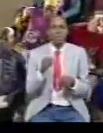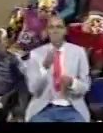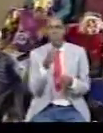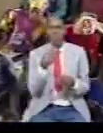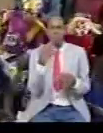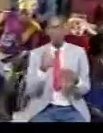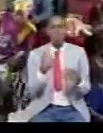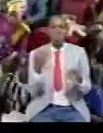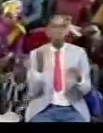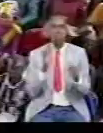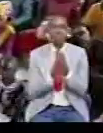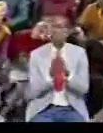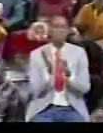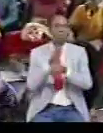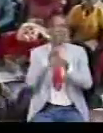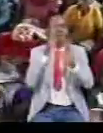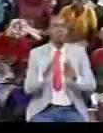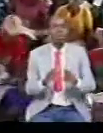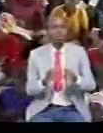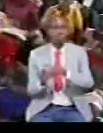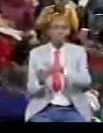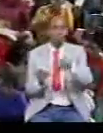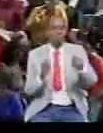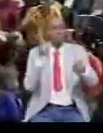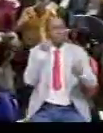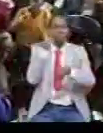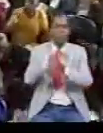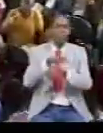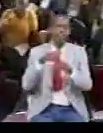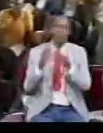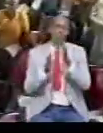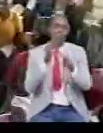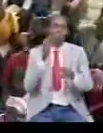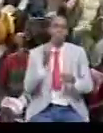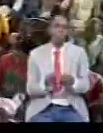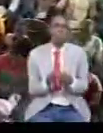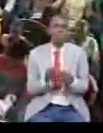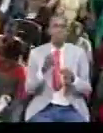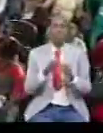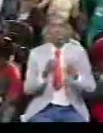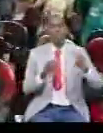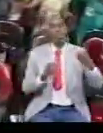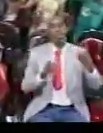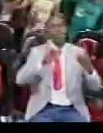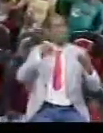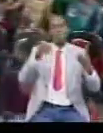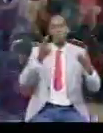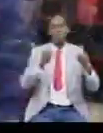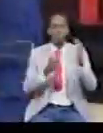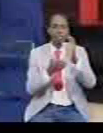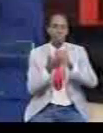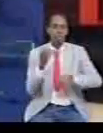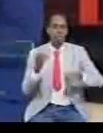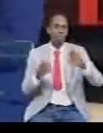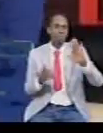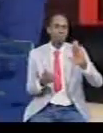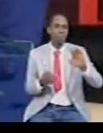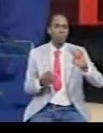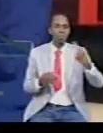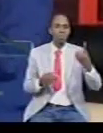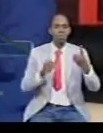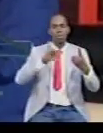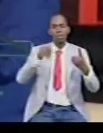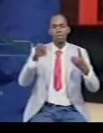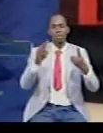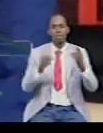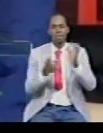there? You'll overcome in Jesus' name. In 1 John chapter 5, I'm reading from